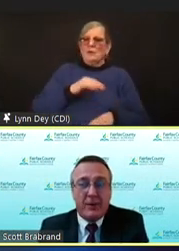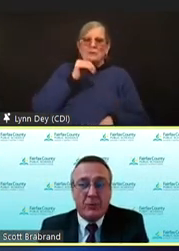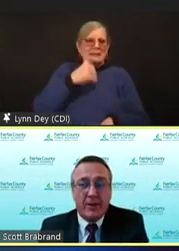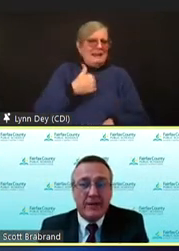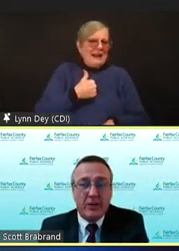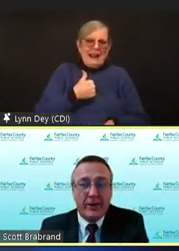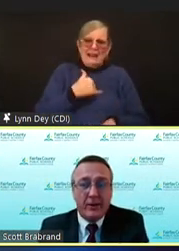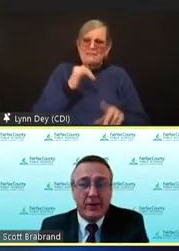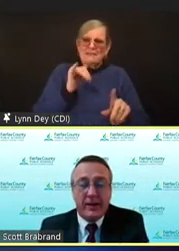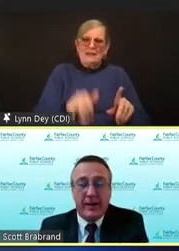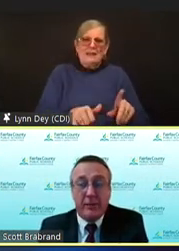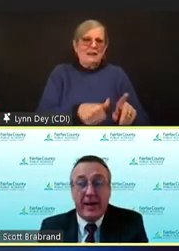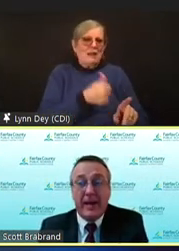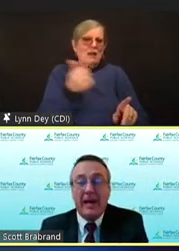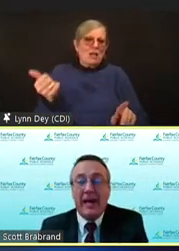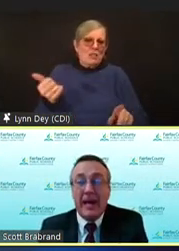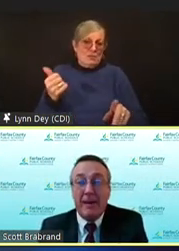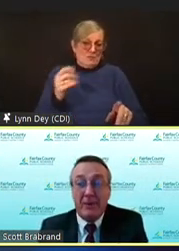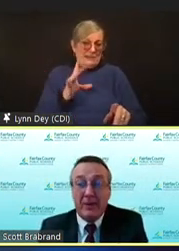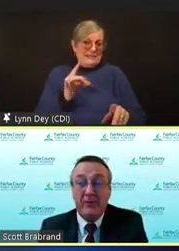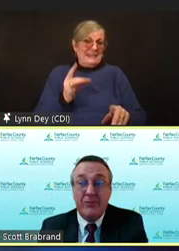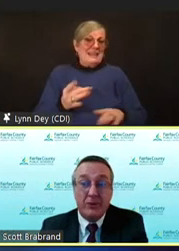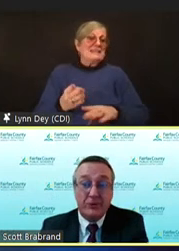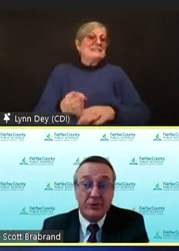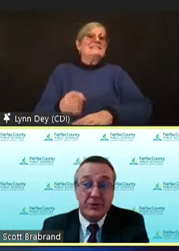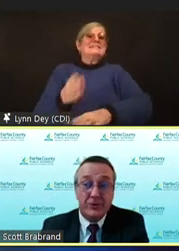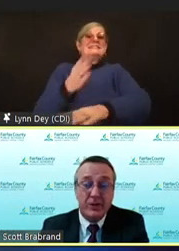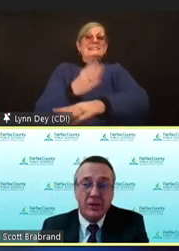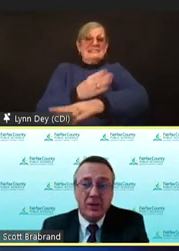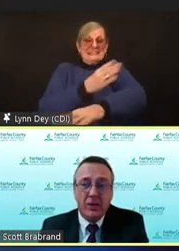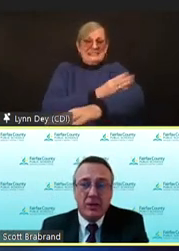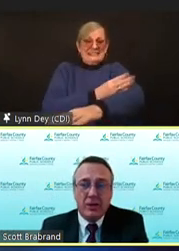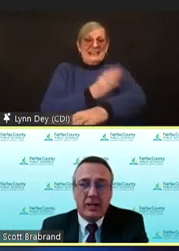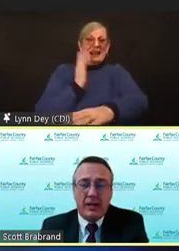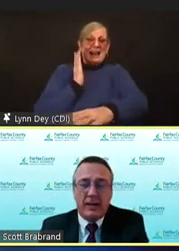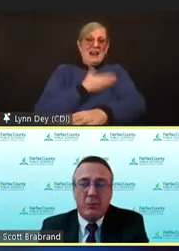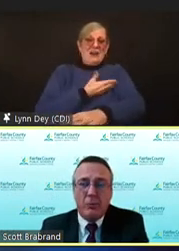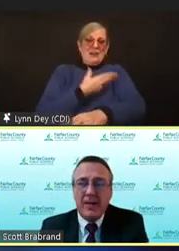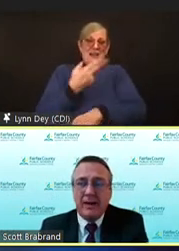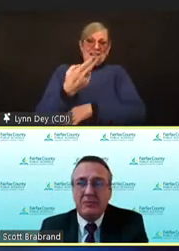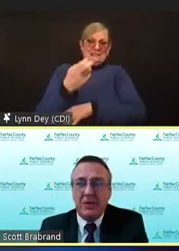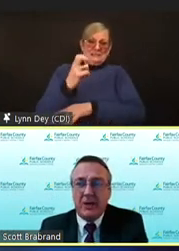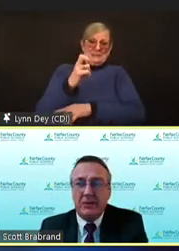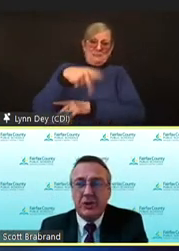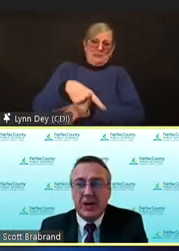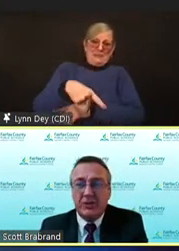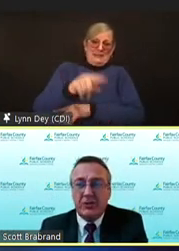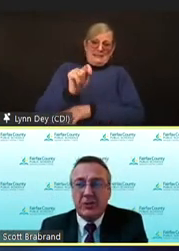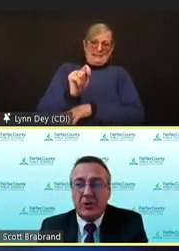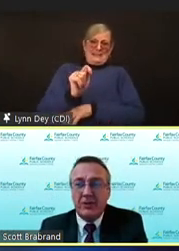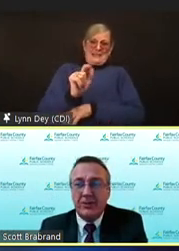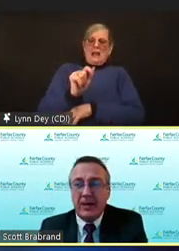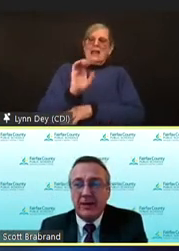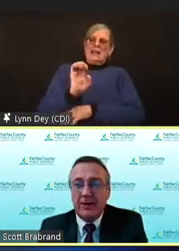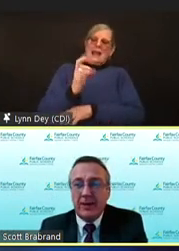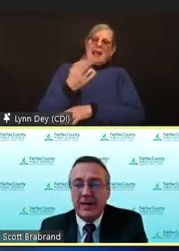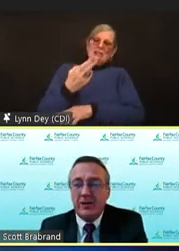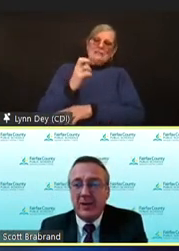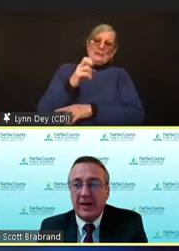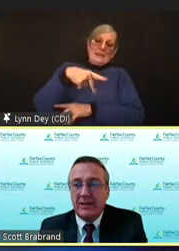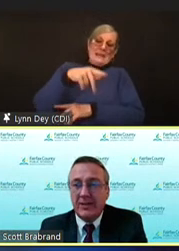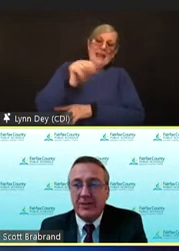have upgraded our health HEPA filters. We have done checks on our